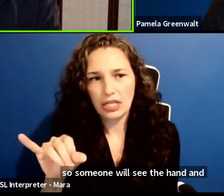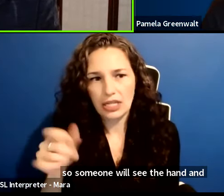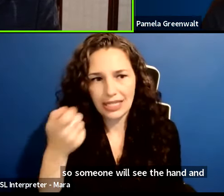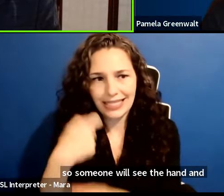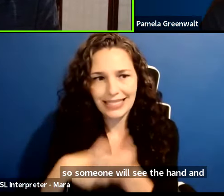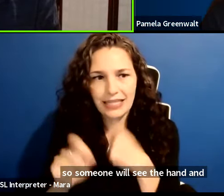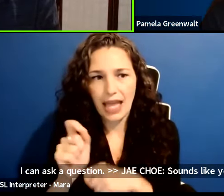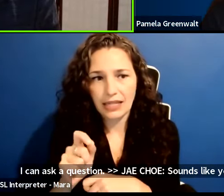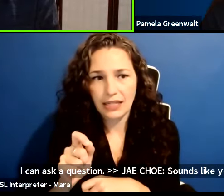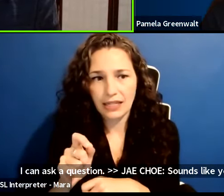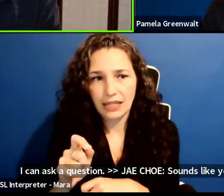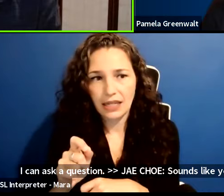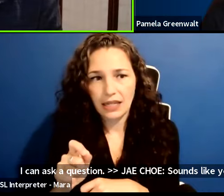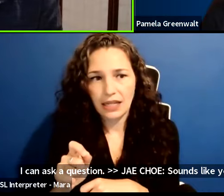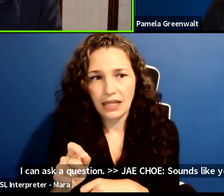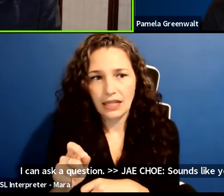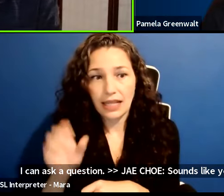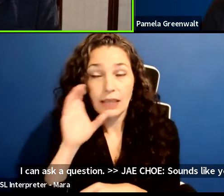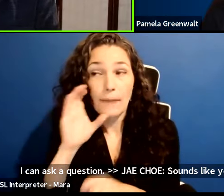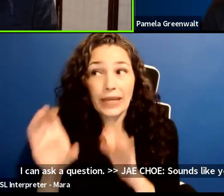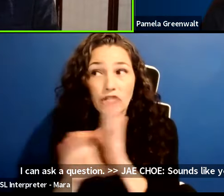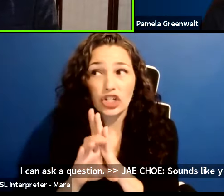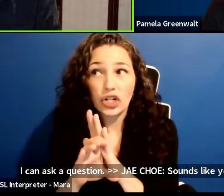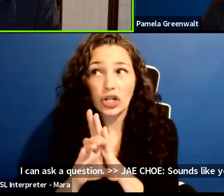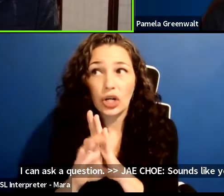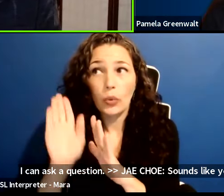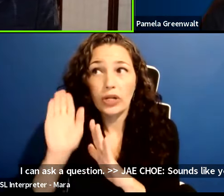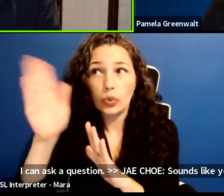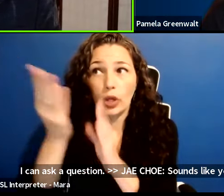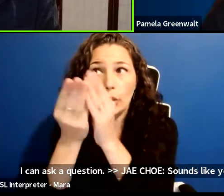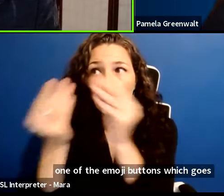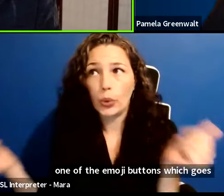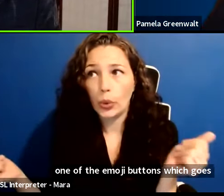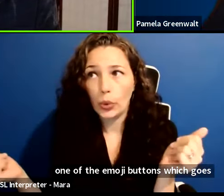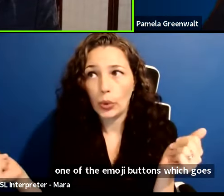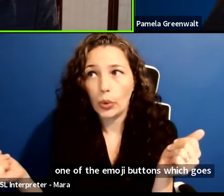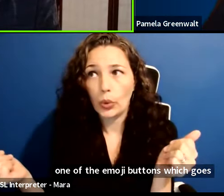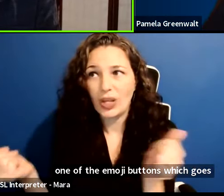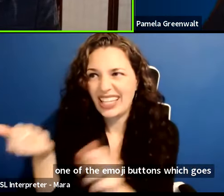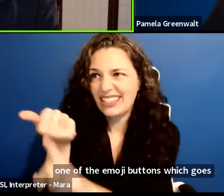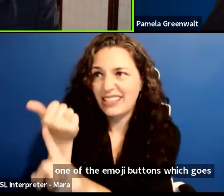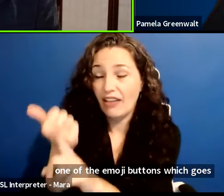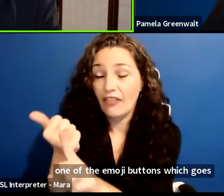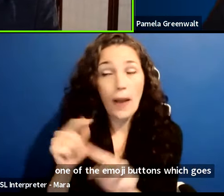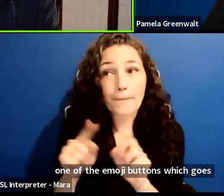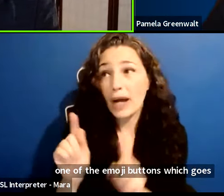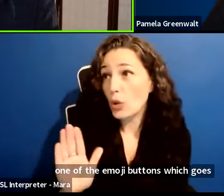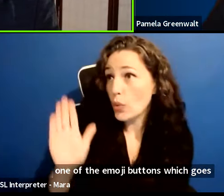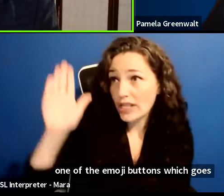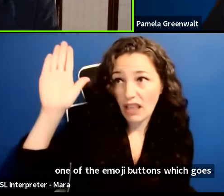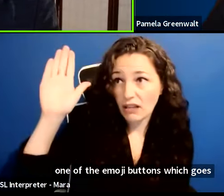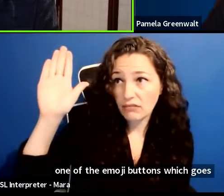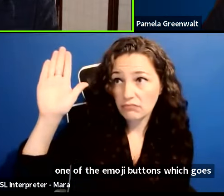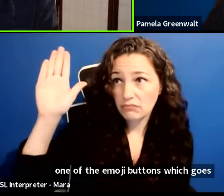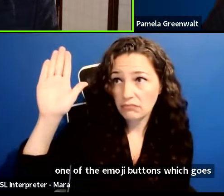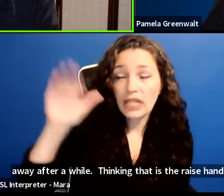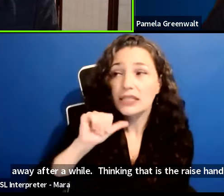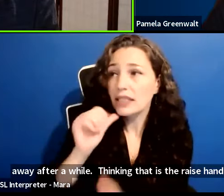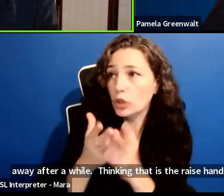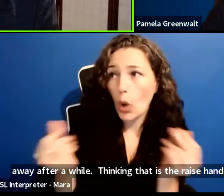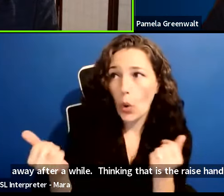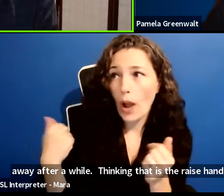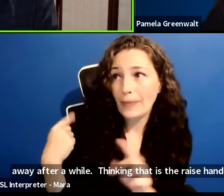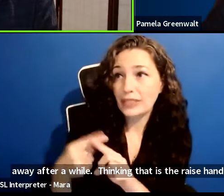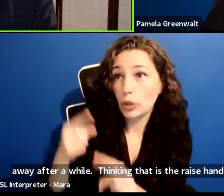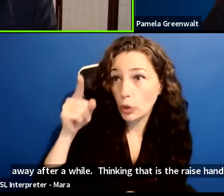away after a while, thinking that was the raise hand button, because the raise hand button will not go away until you or the host lower the hand.